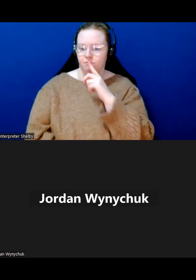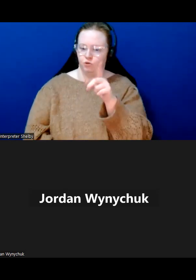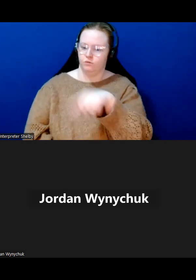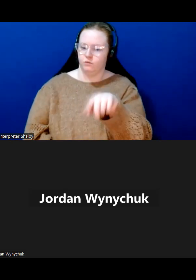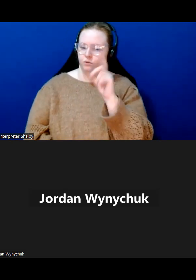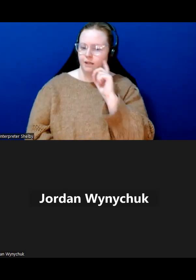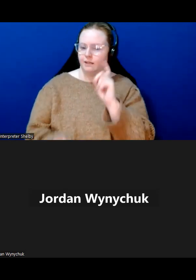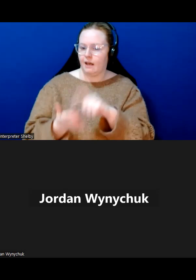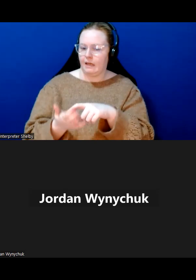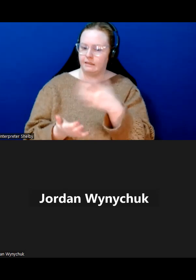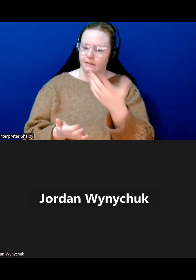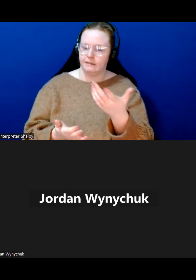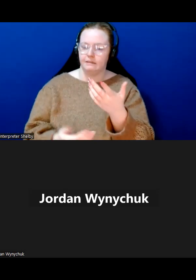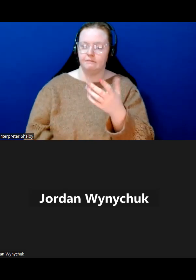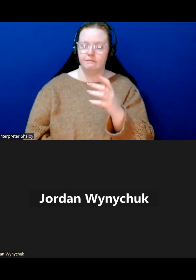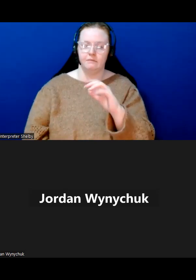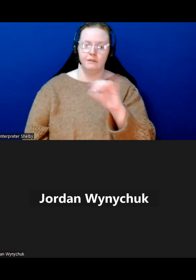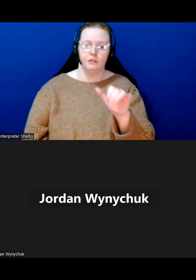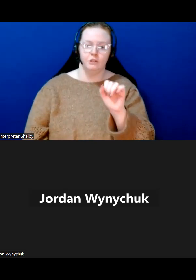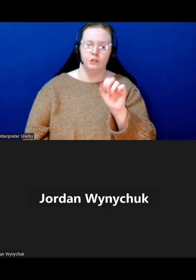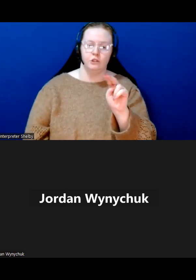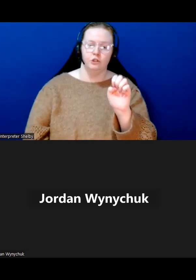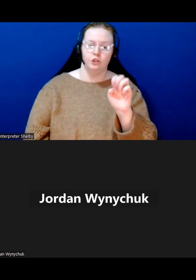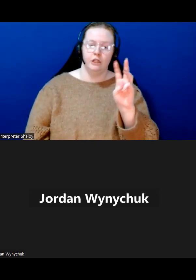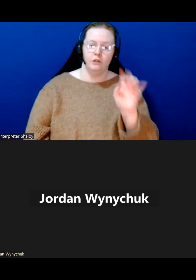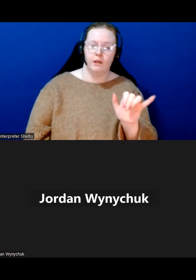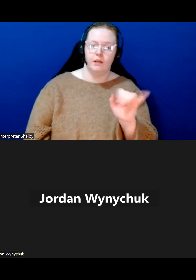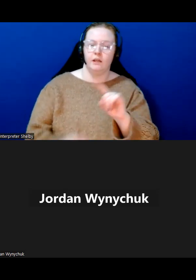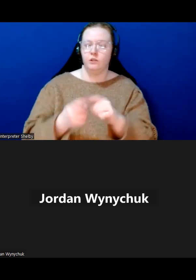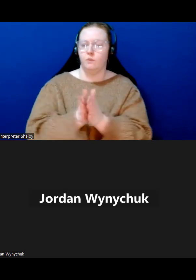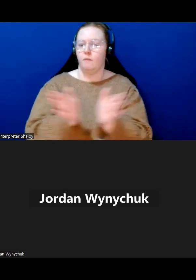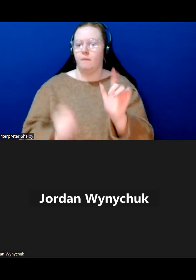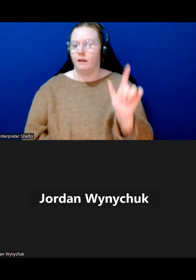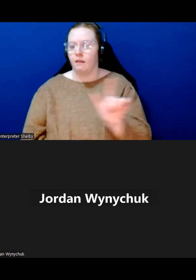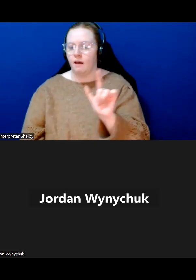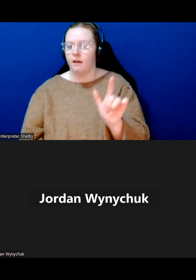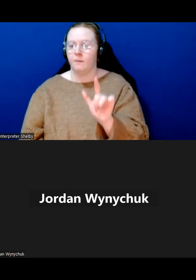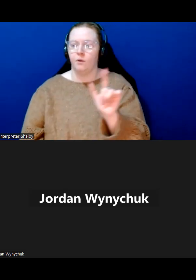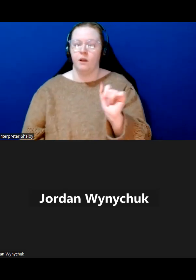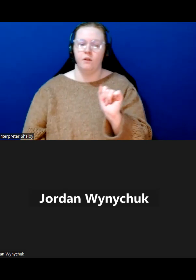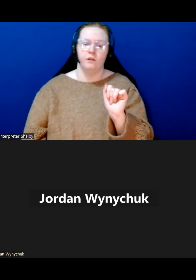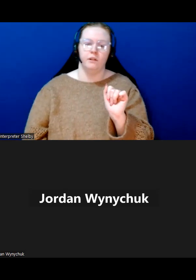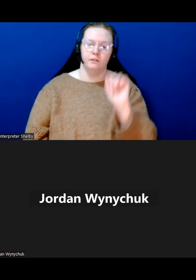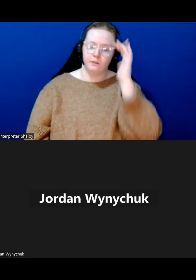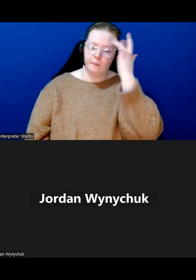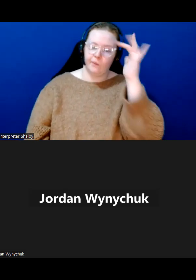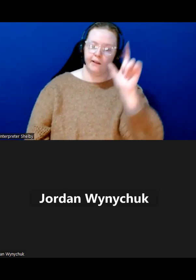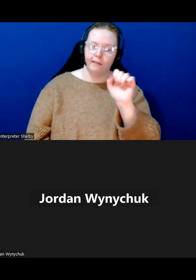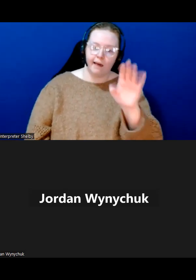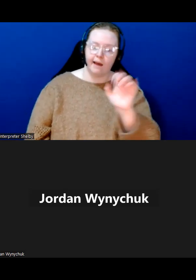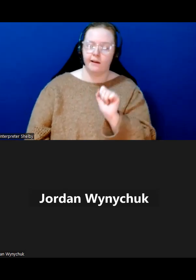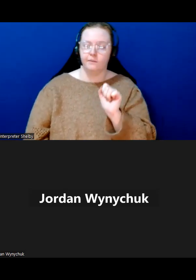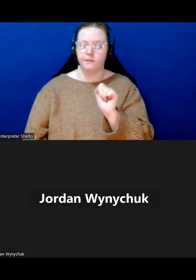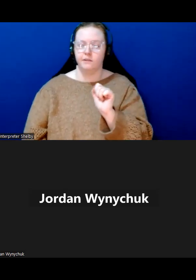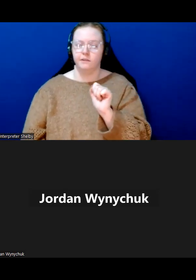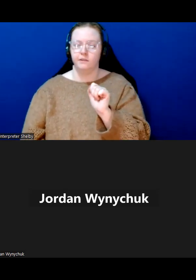noticed, everything from working with the Janeway to public libraries to the Unawake Foundation to Brilliant Labs. The core